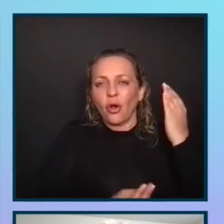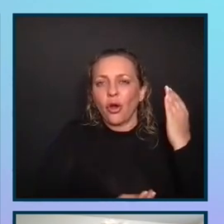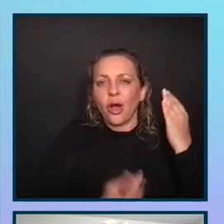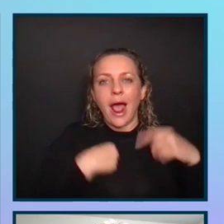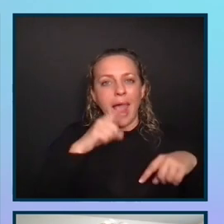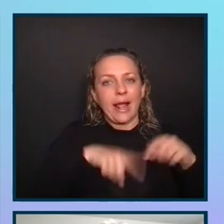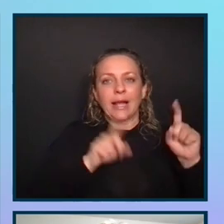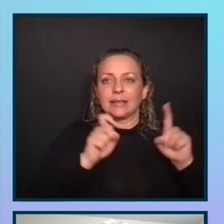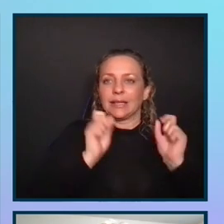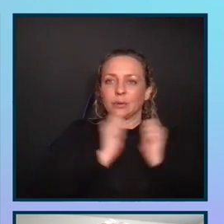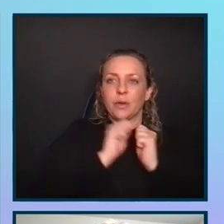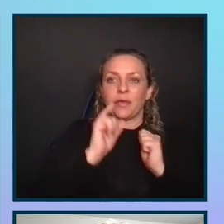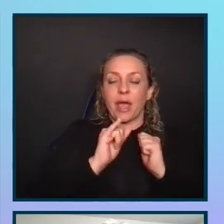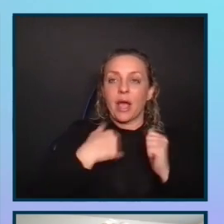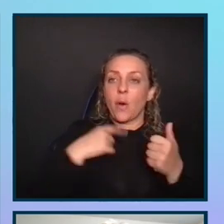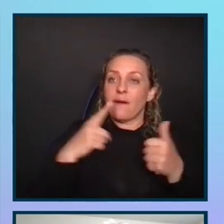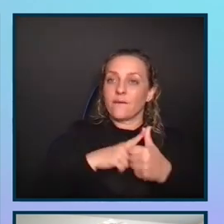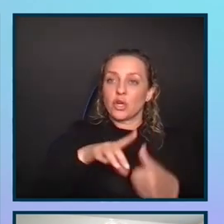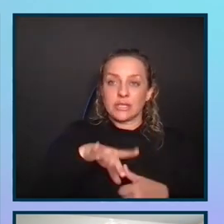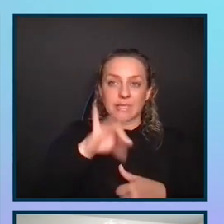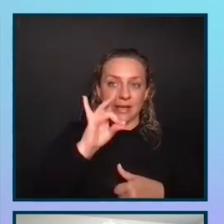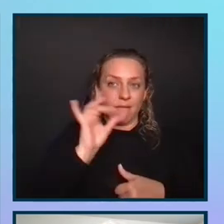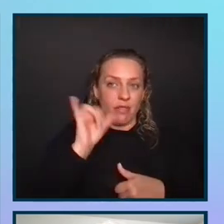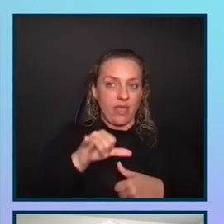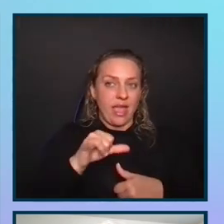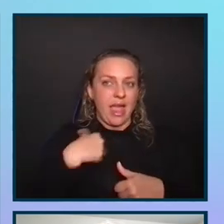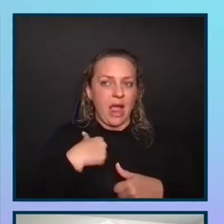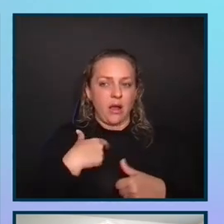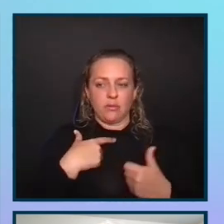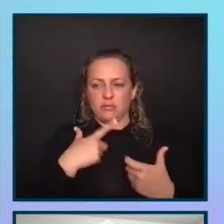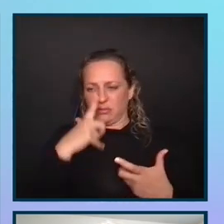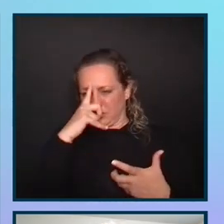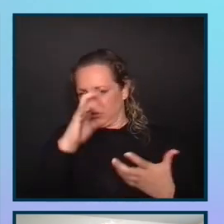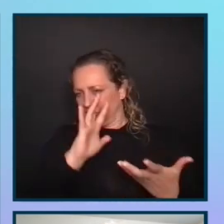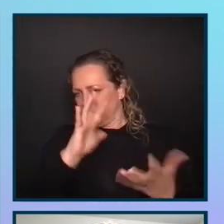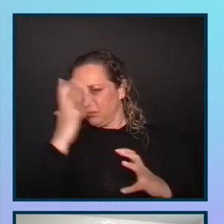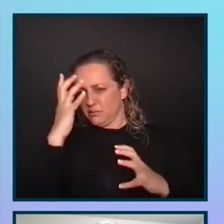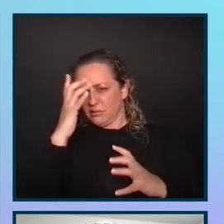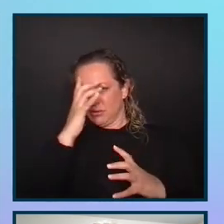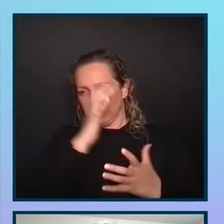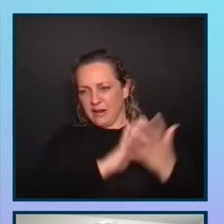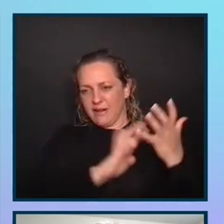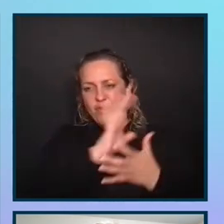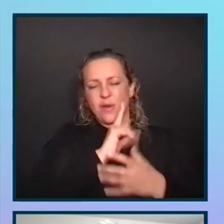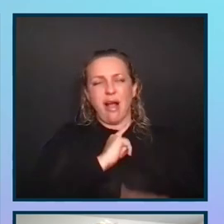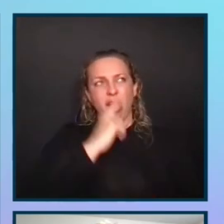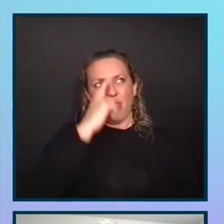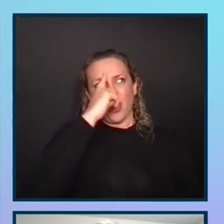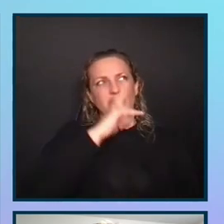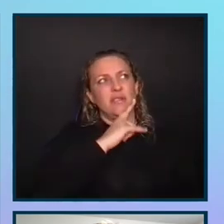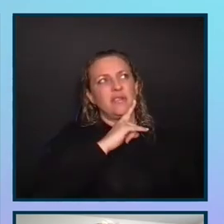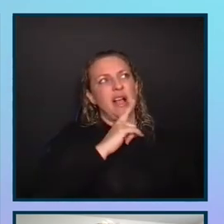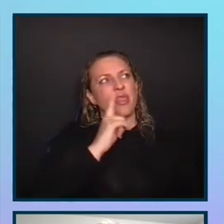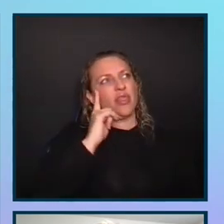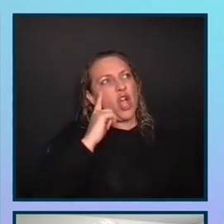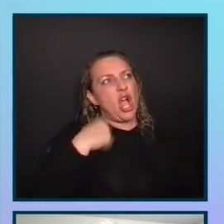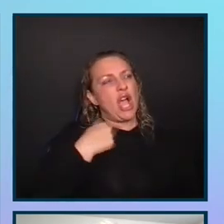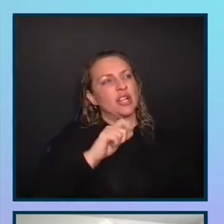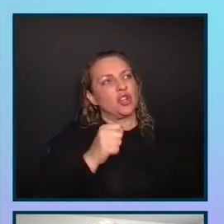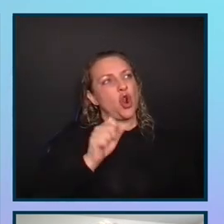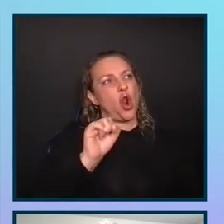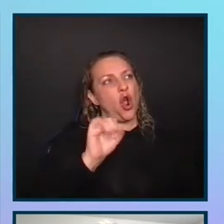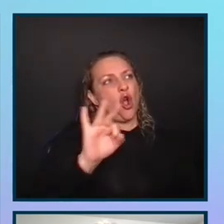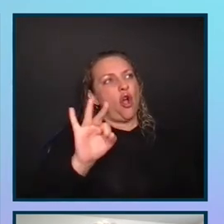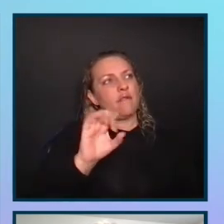Axe. When I first discovered this, I was totally confused. I thought, surely I must have turned off a setting. I disabled